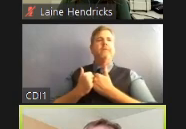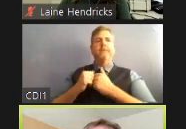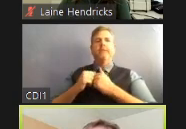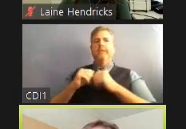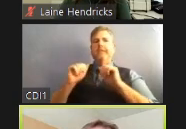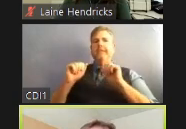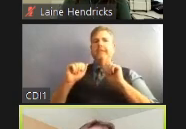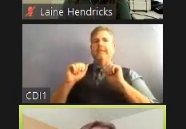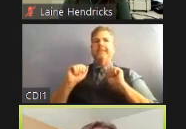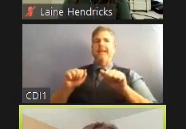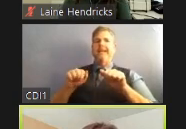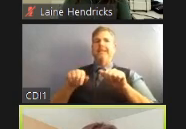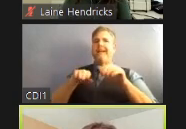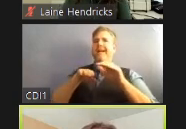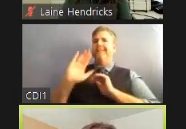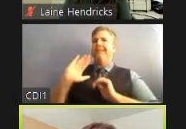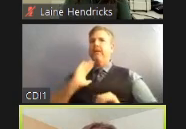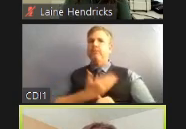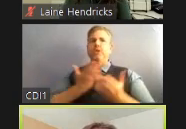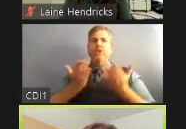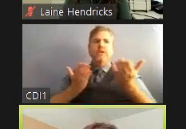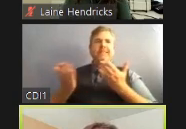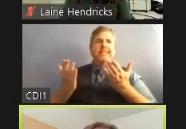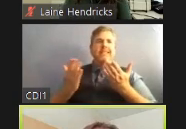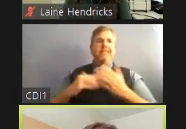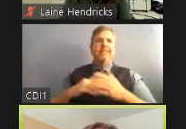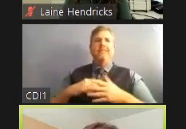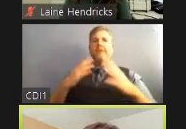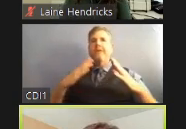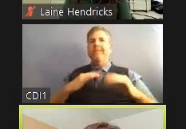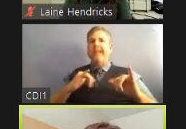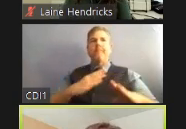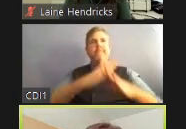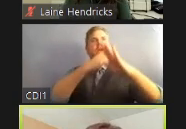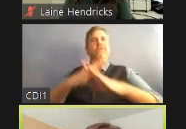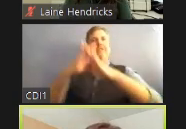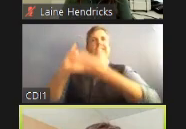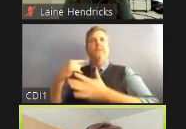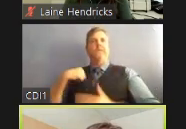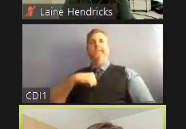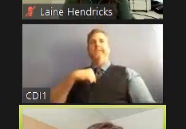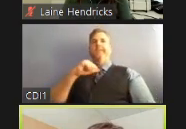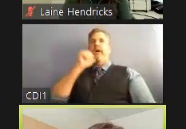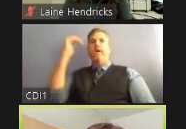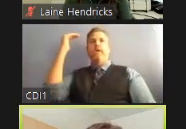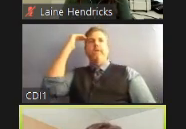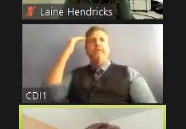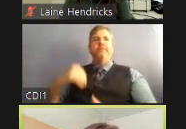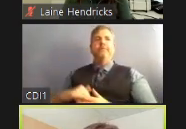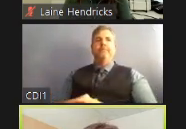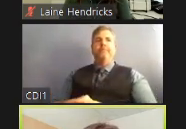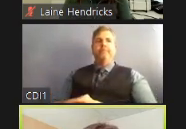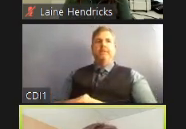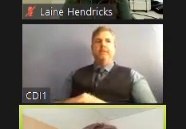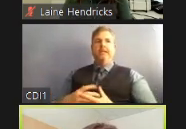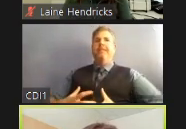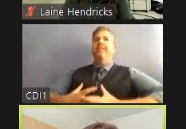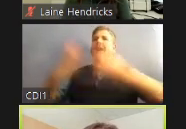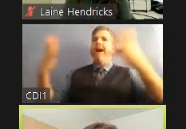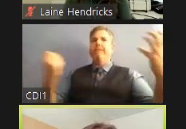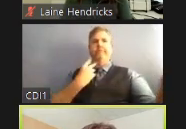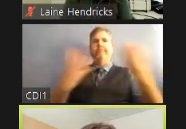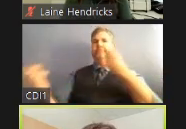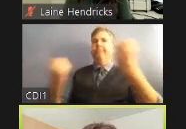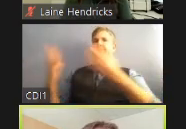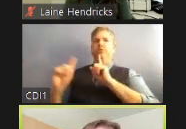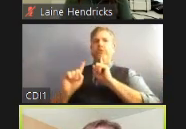was a survey. We are partway through and have a lot of responses, enough so that we can actually start, giving you